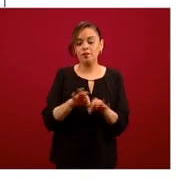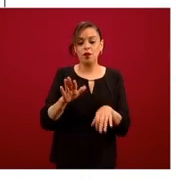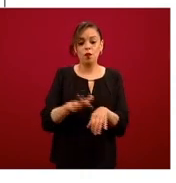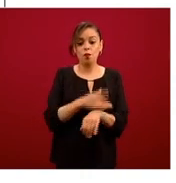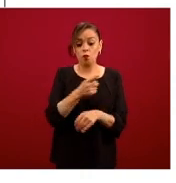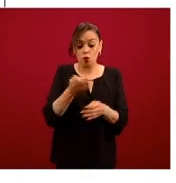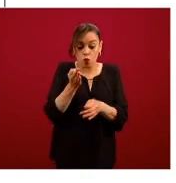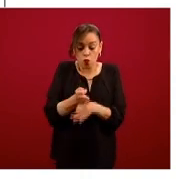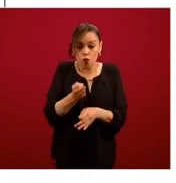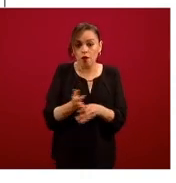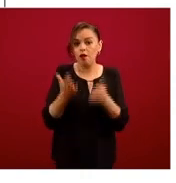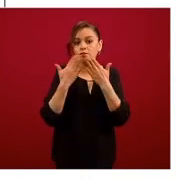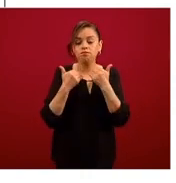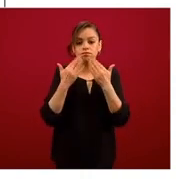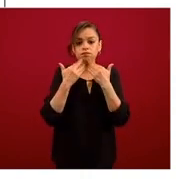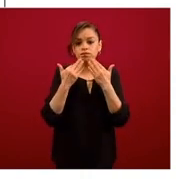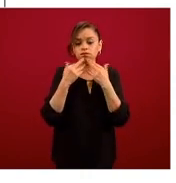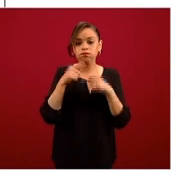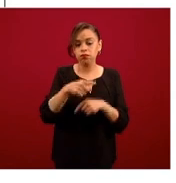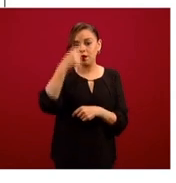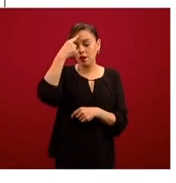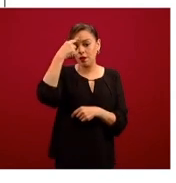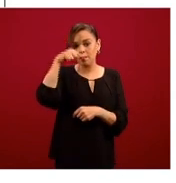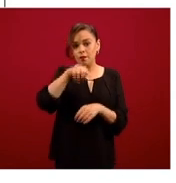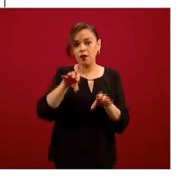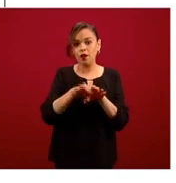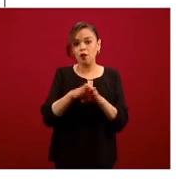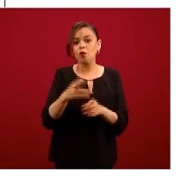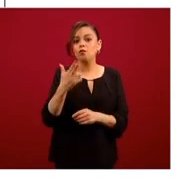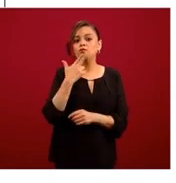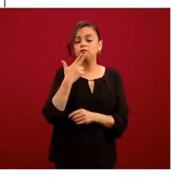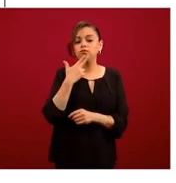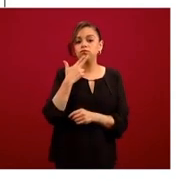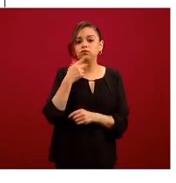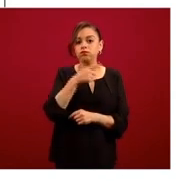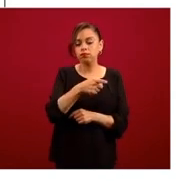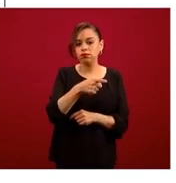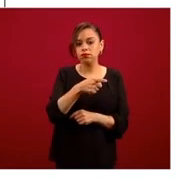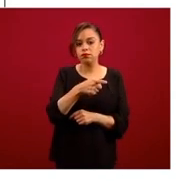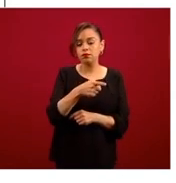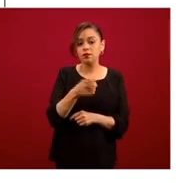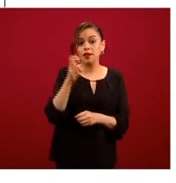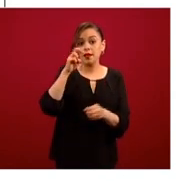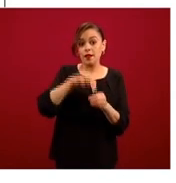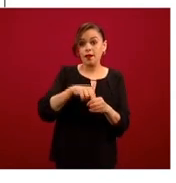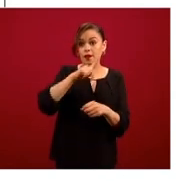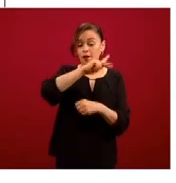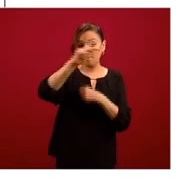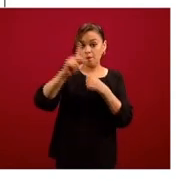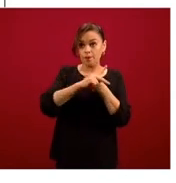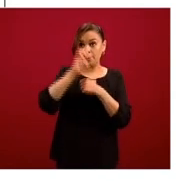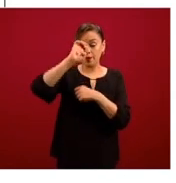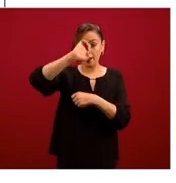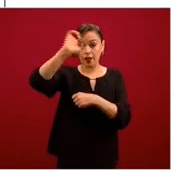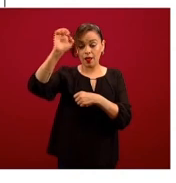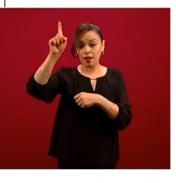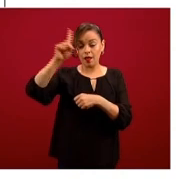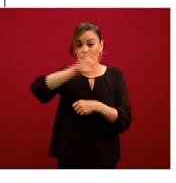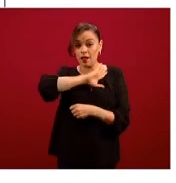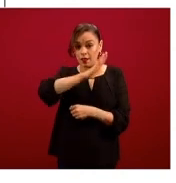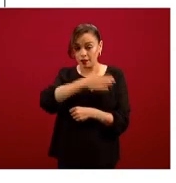But this poses a challenge because these kind of ventilators hadn't been manufactured for